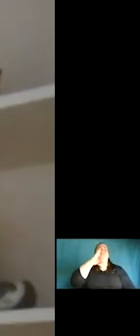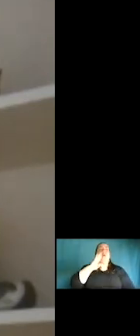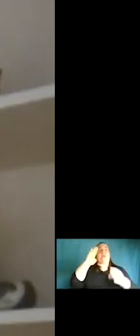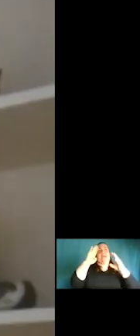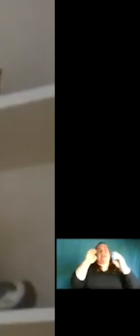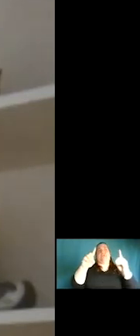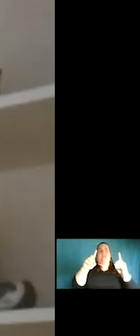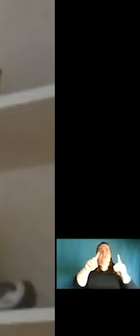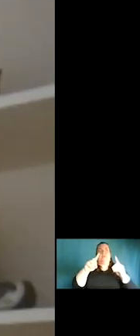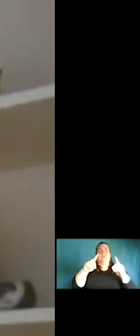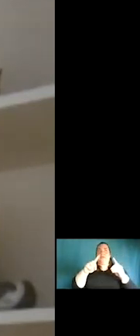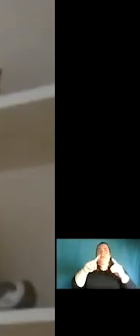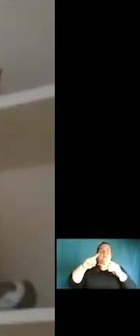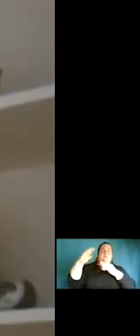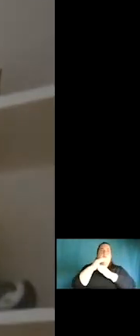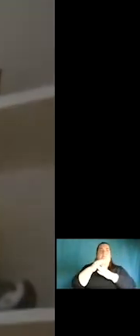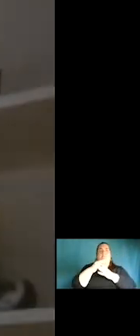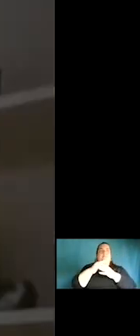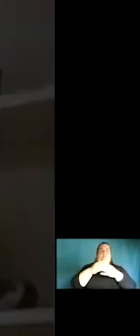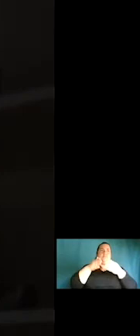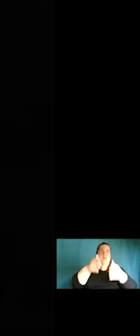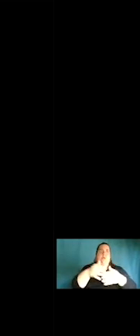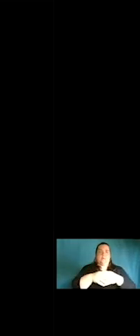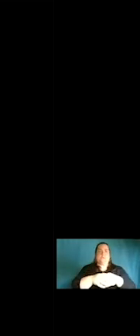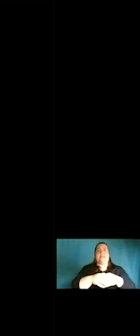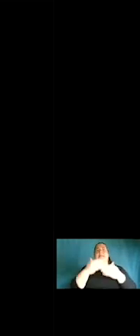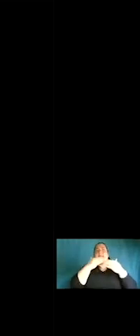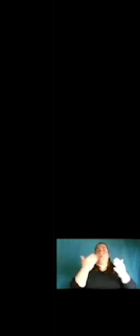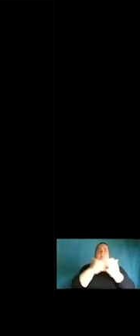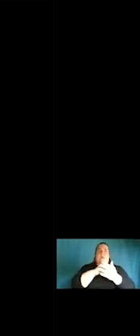context. Thank you again and congratulations.